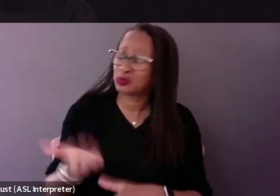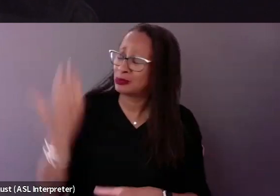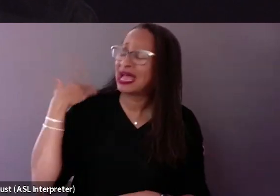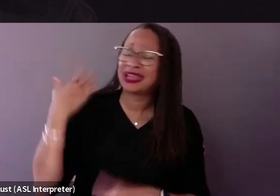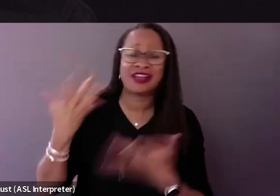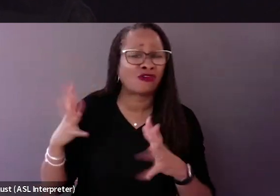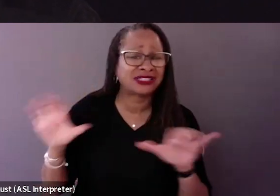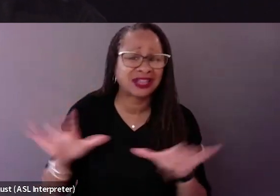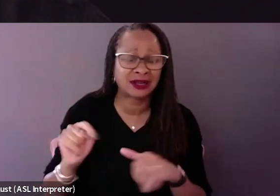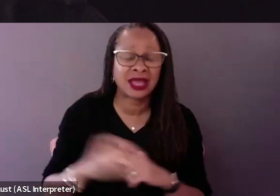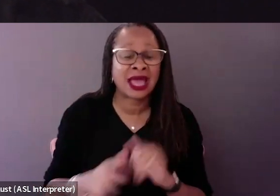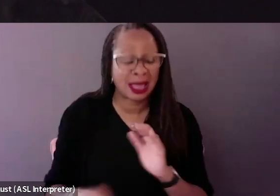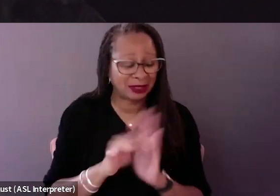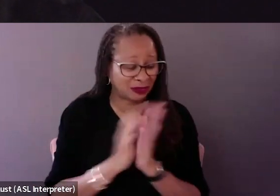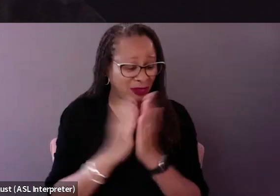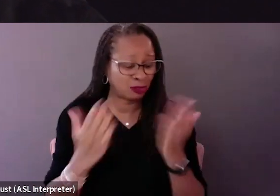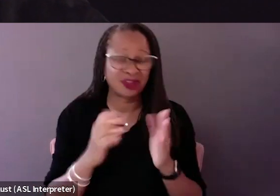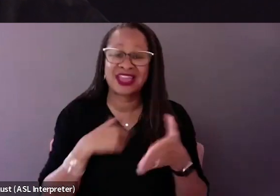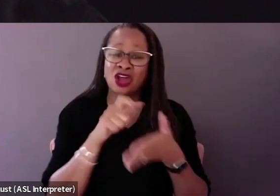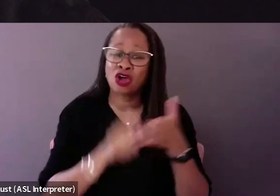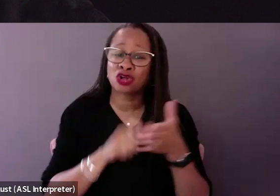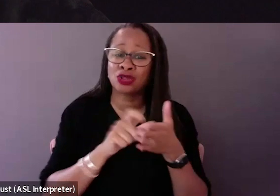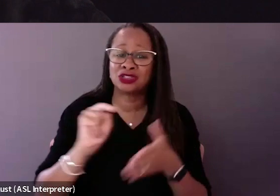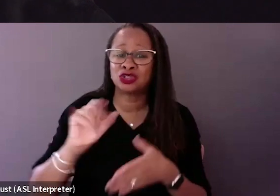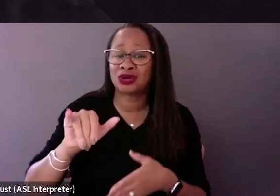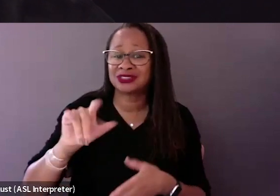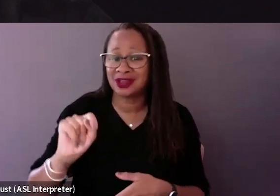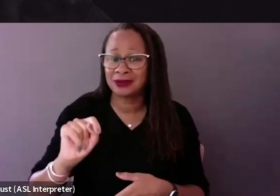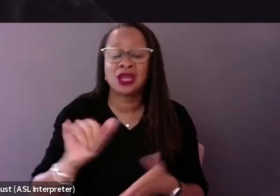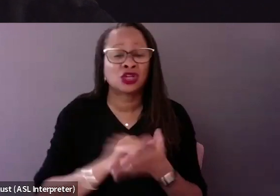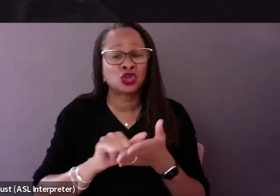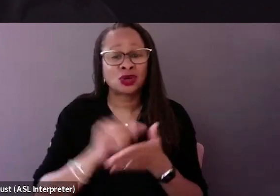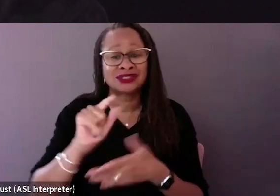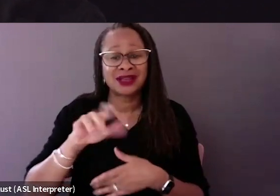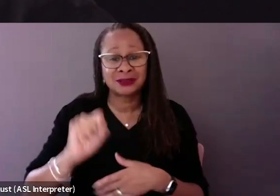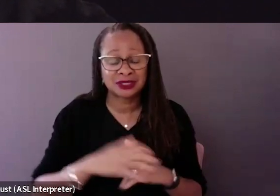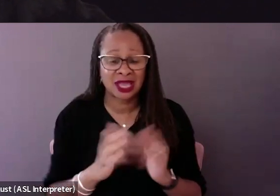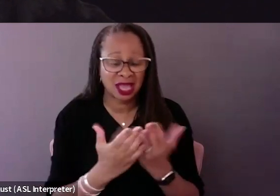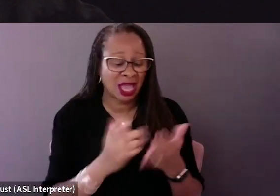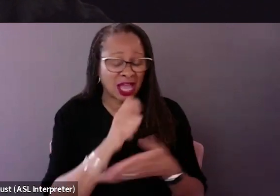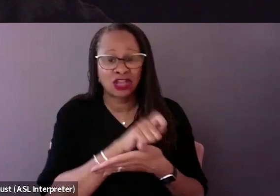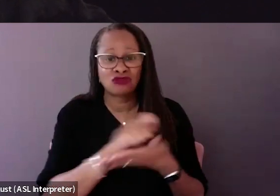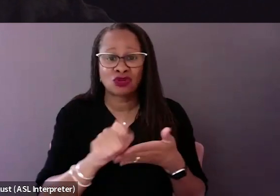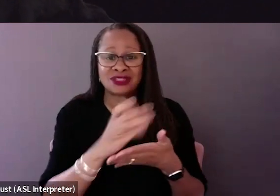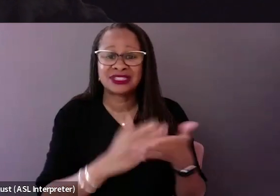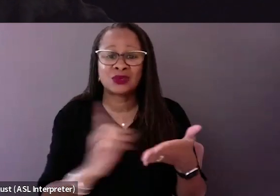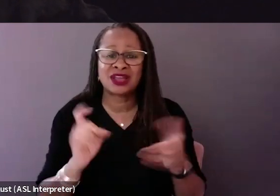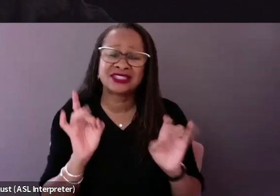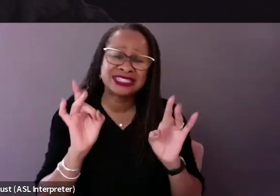picked up his book. There was an article in the New York Times, and he wrote this scene where he had this terrible fall.